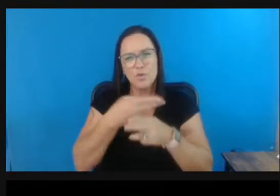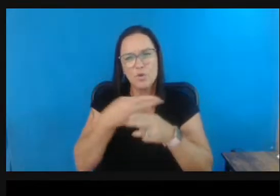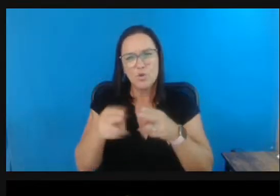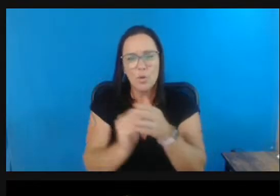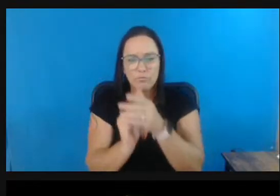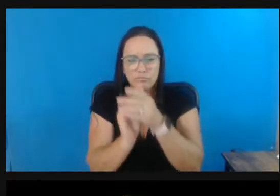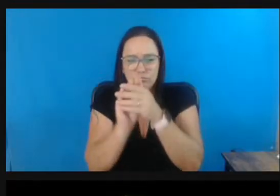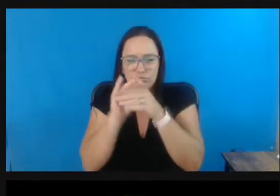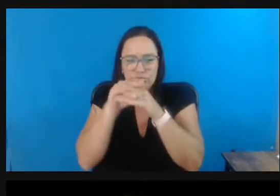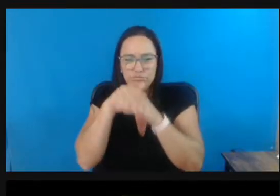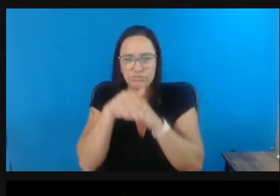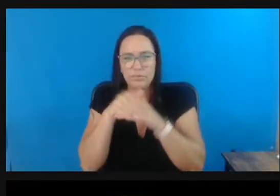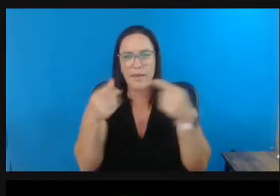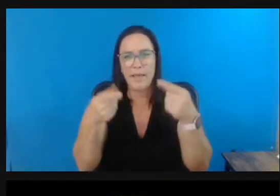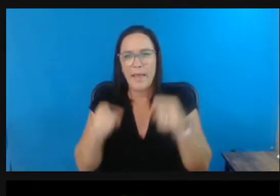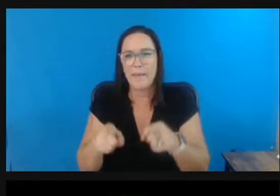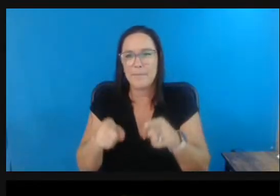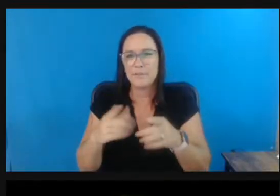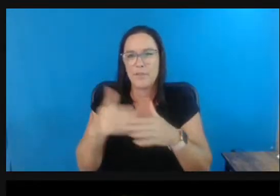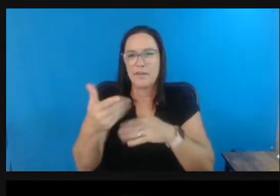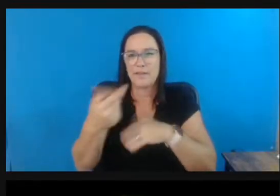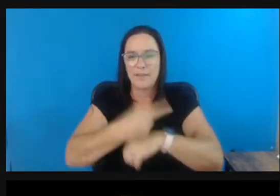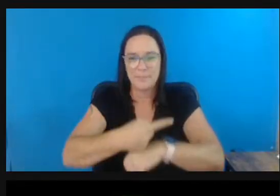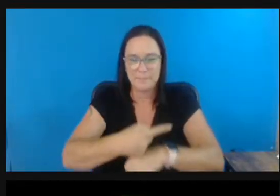comes in during the day the next day here.